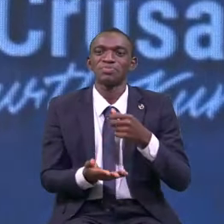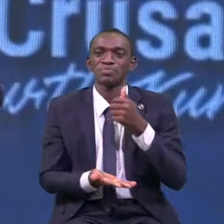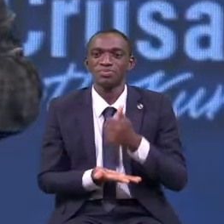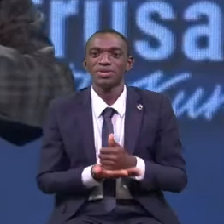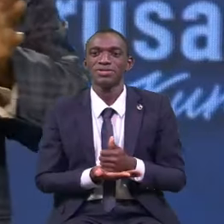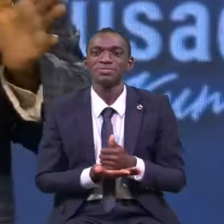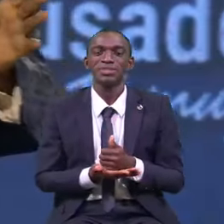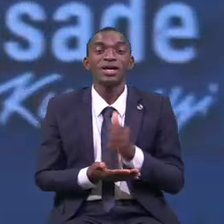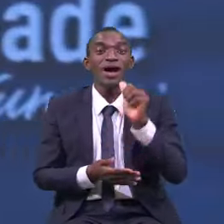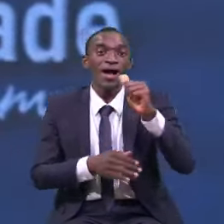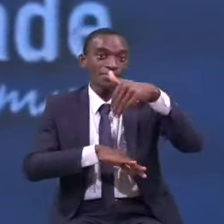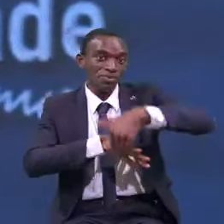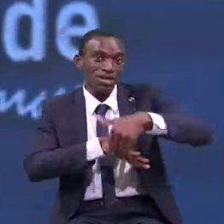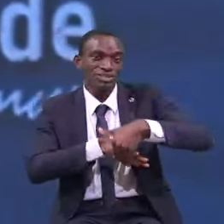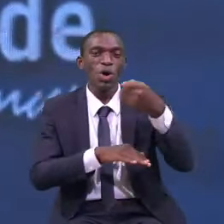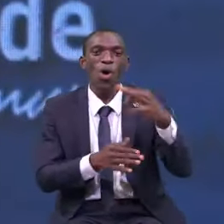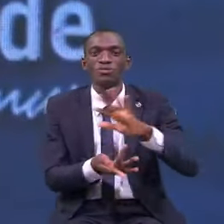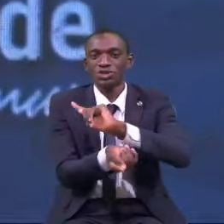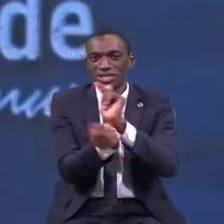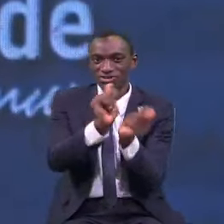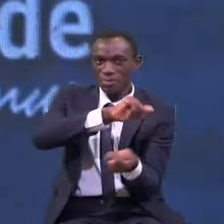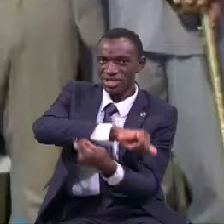A night of transformation.